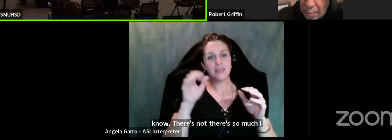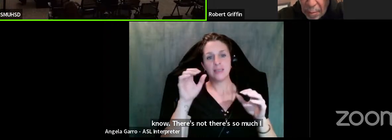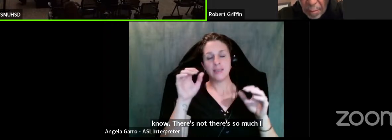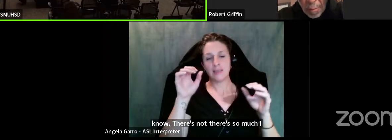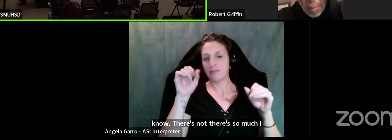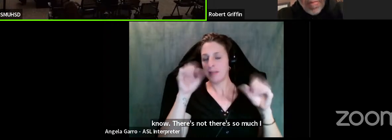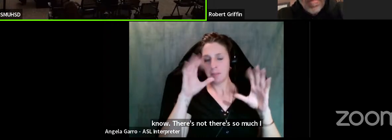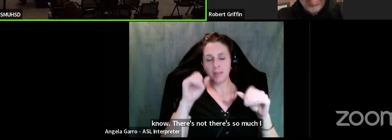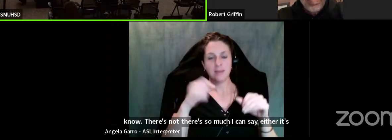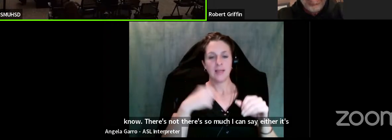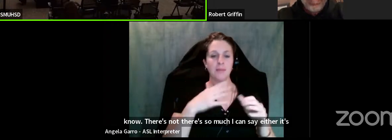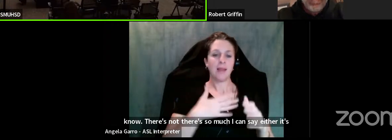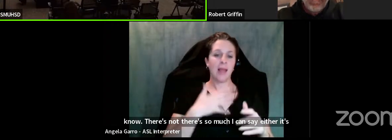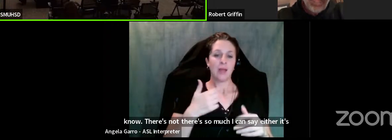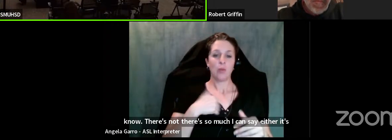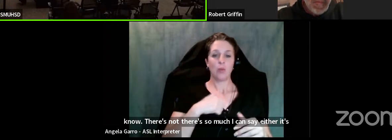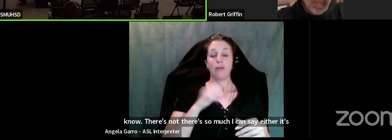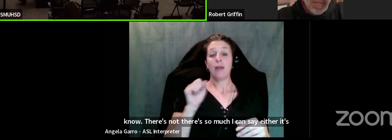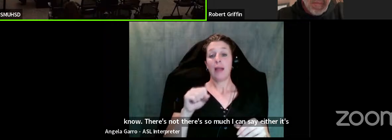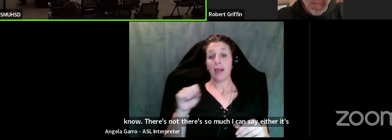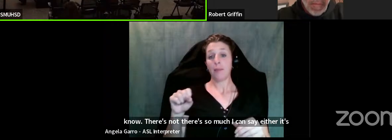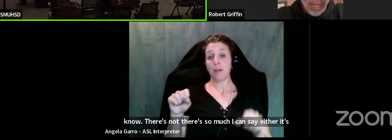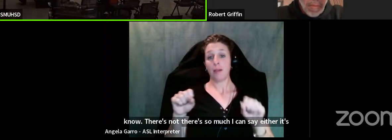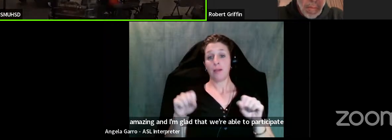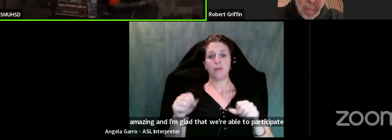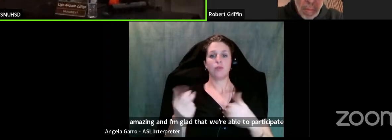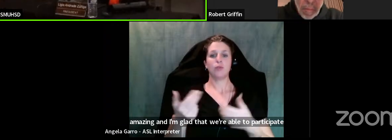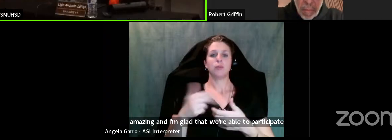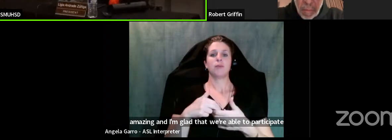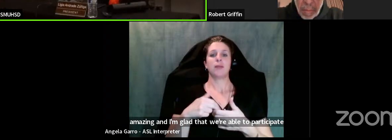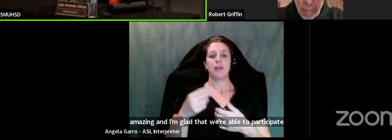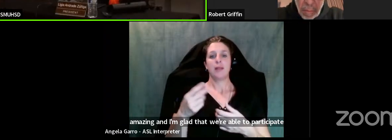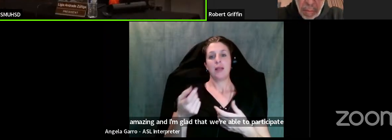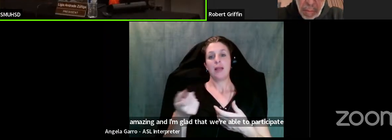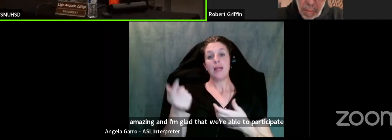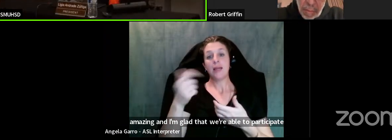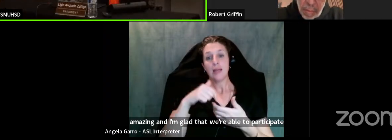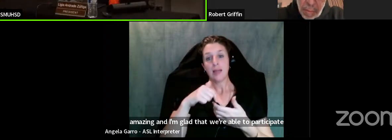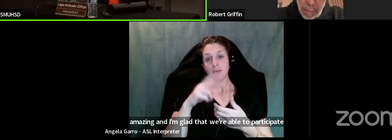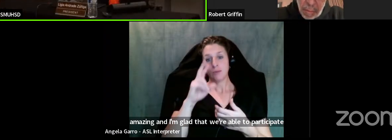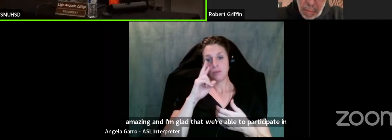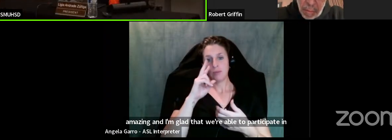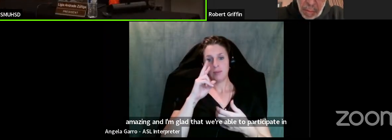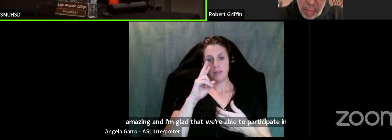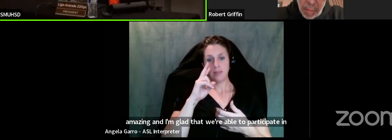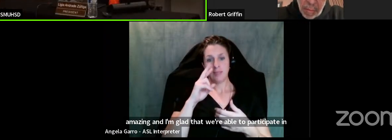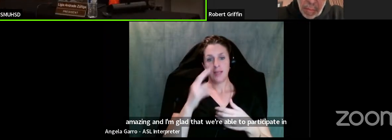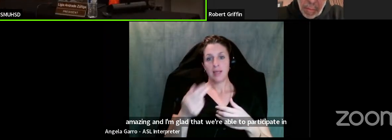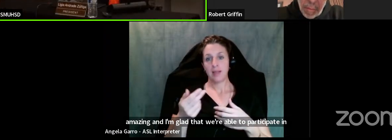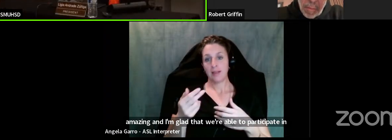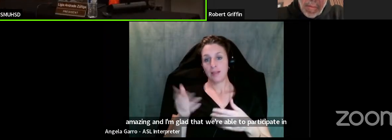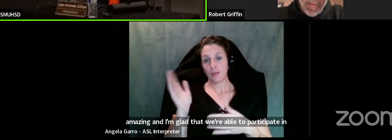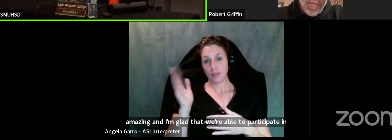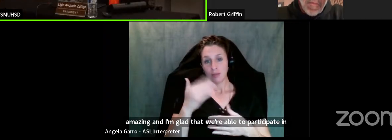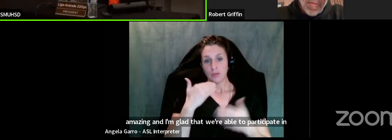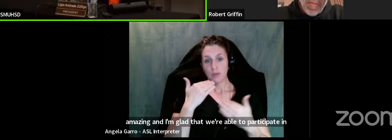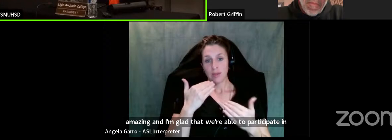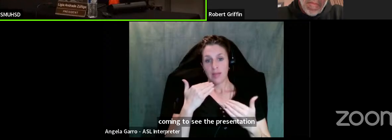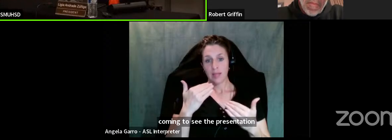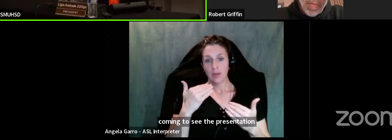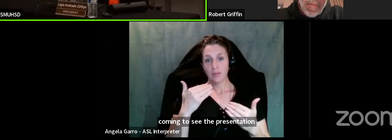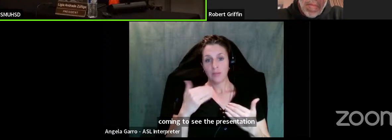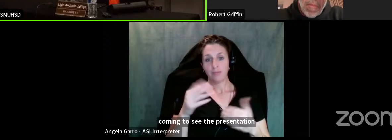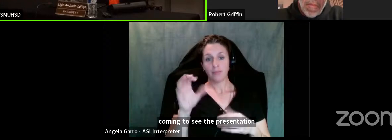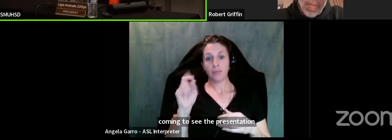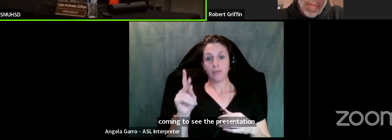that we're able to participate in coming to see the presentation. So thank you.